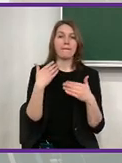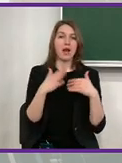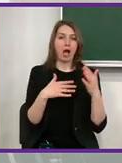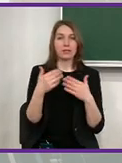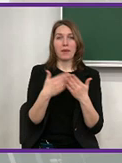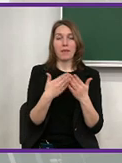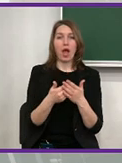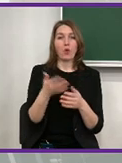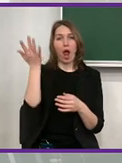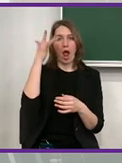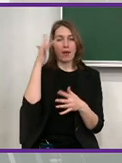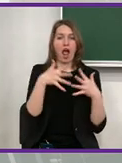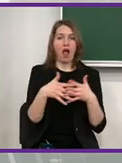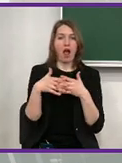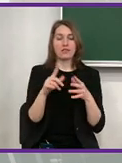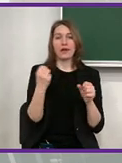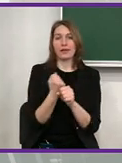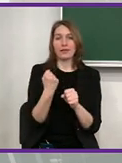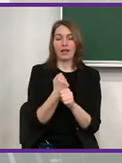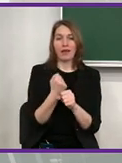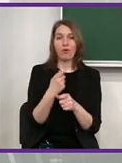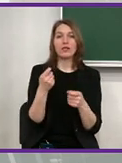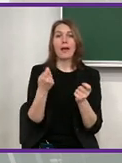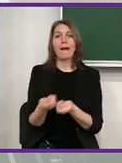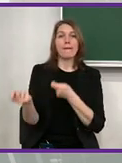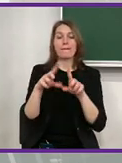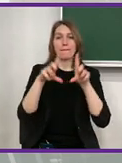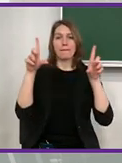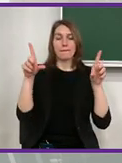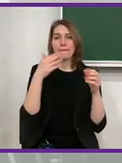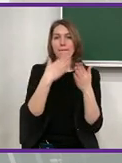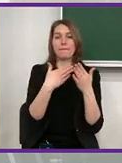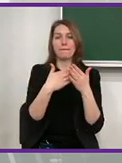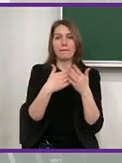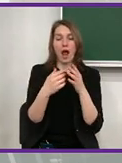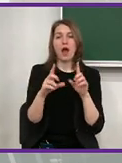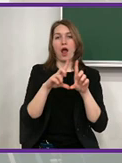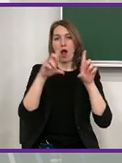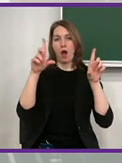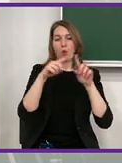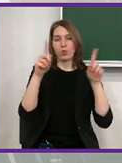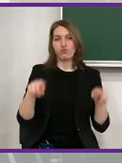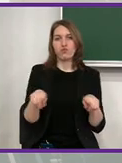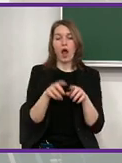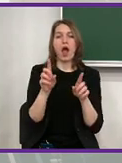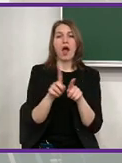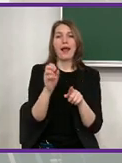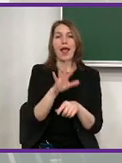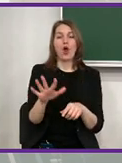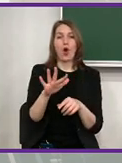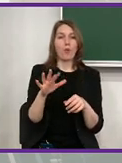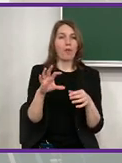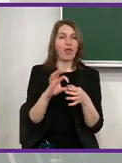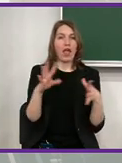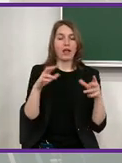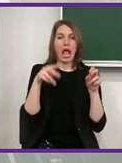standard clauses. Meanwhile, we can look at the US practice, because they already have supplier standard clauses,